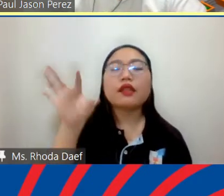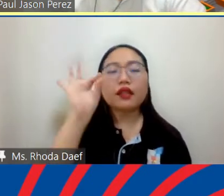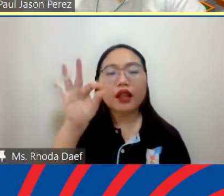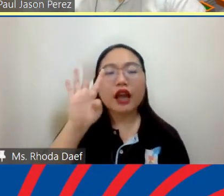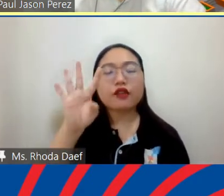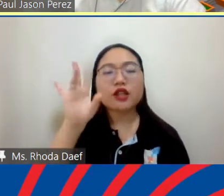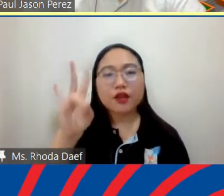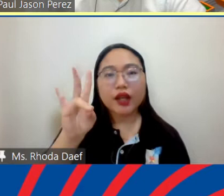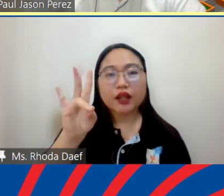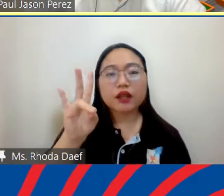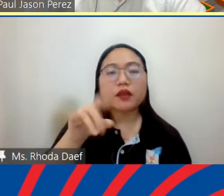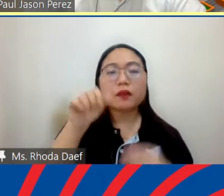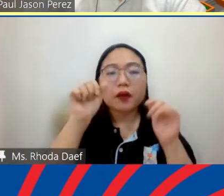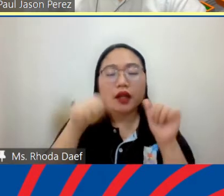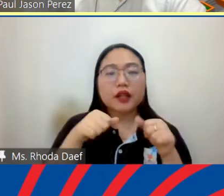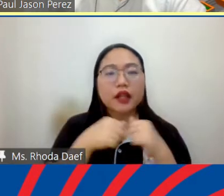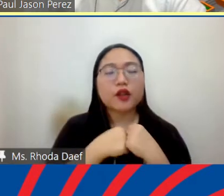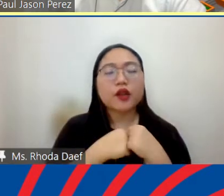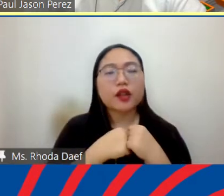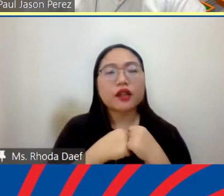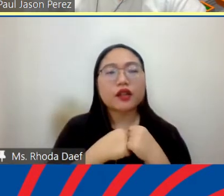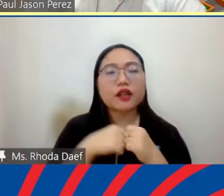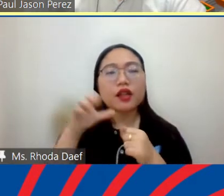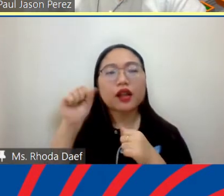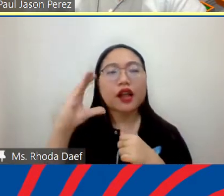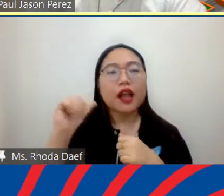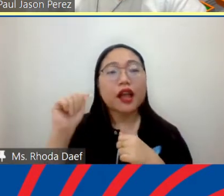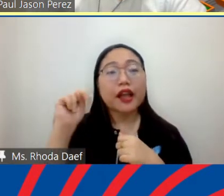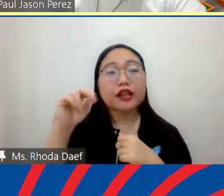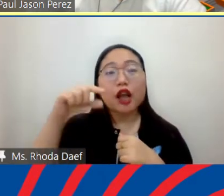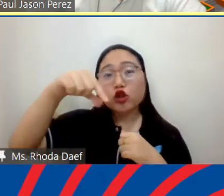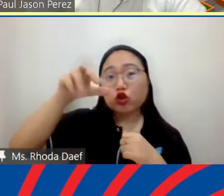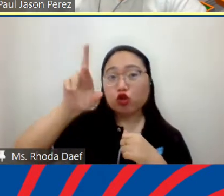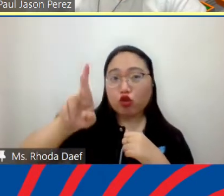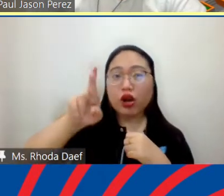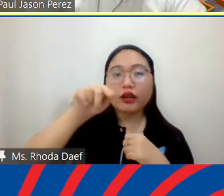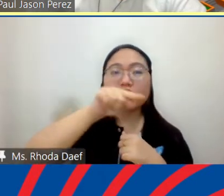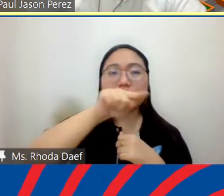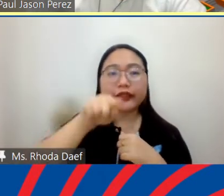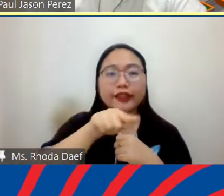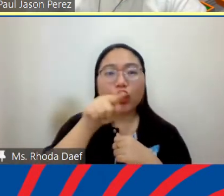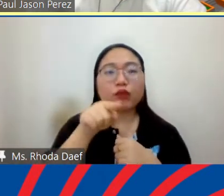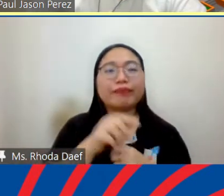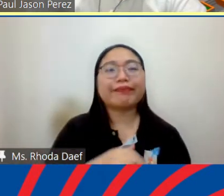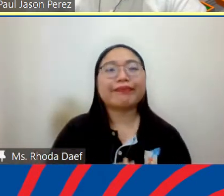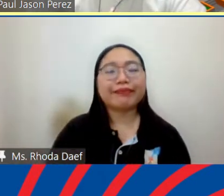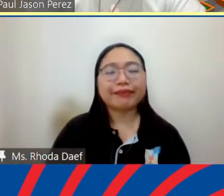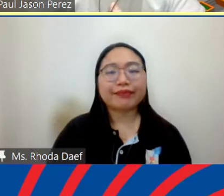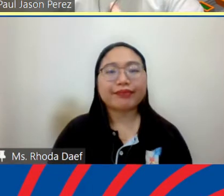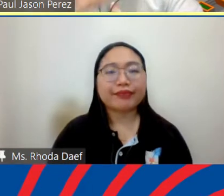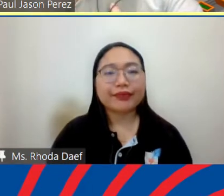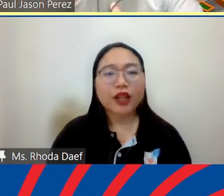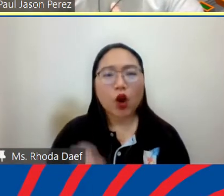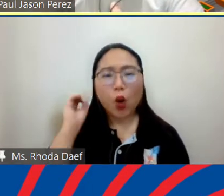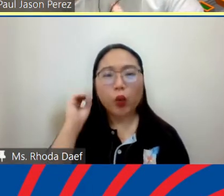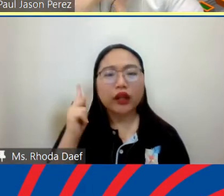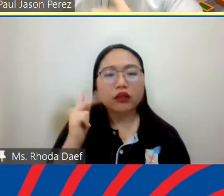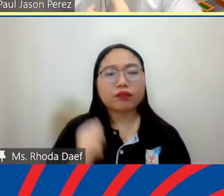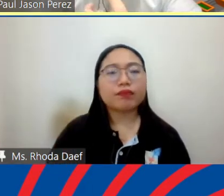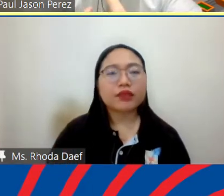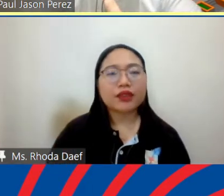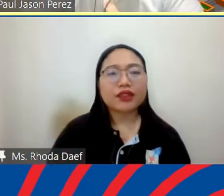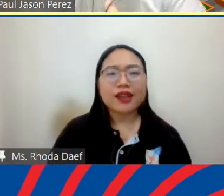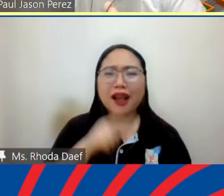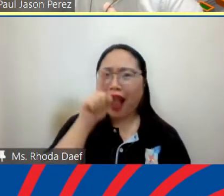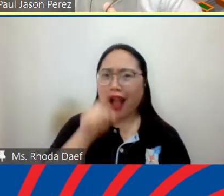618947. You can also scan the QR code that you're seeing on the screen. Okay, so yan, meron